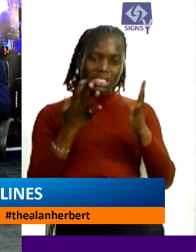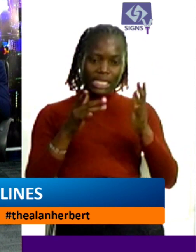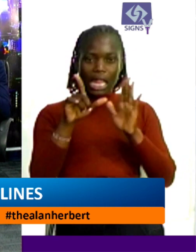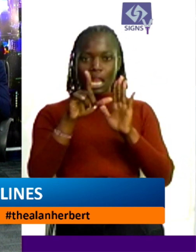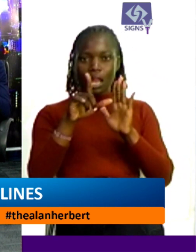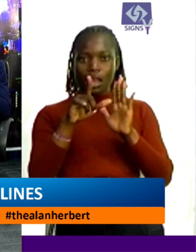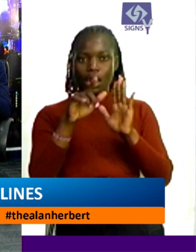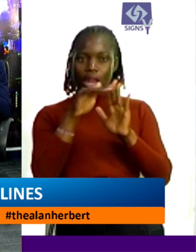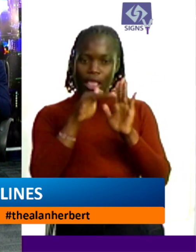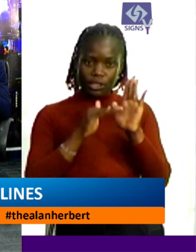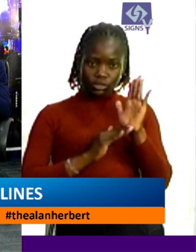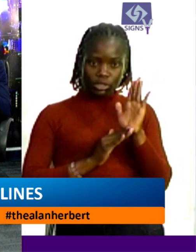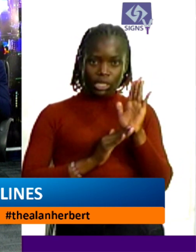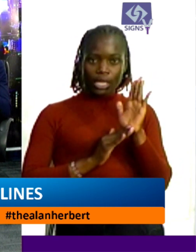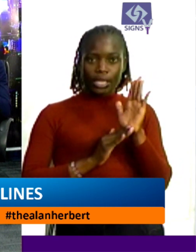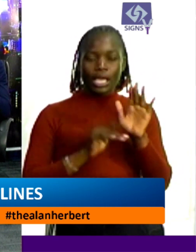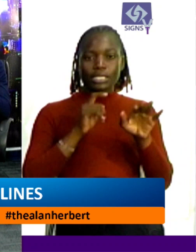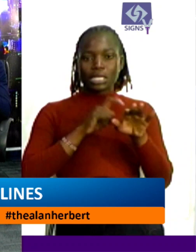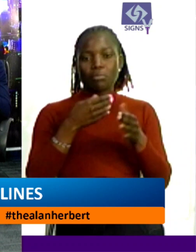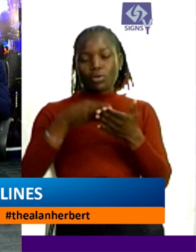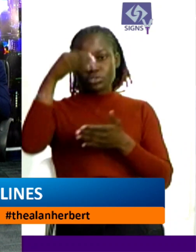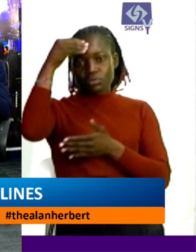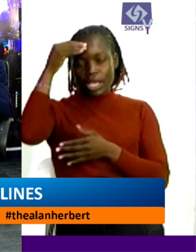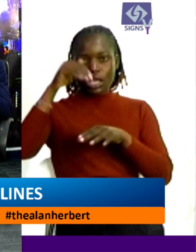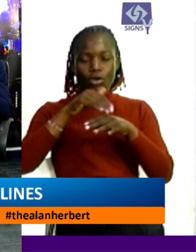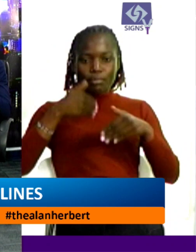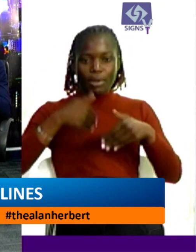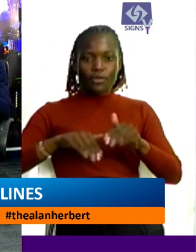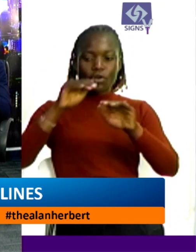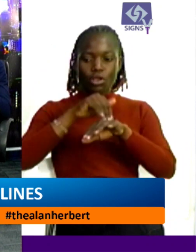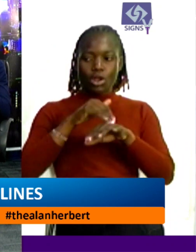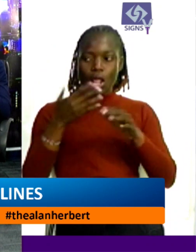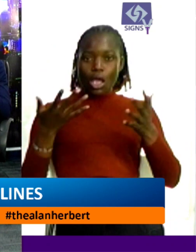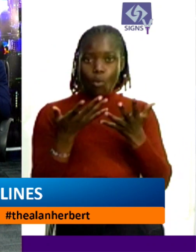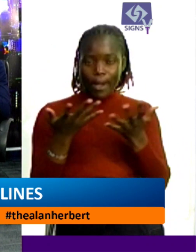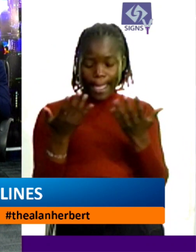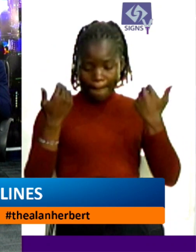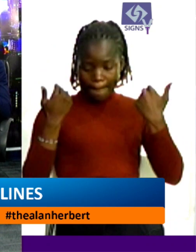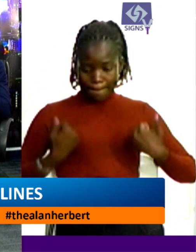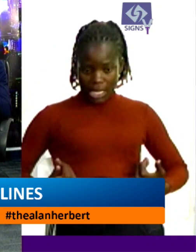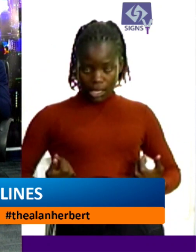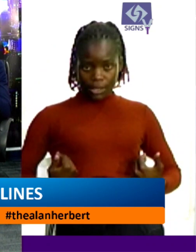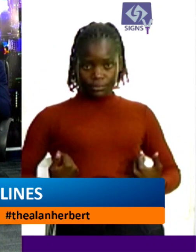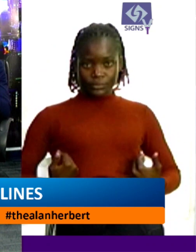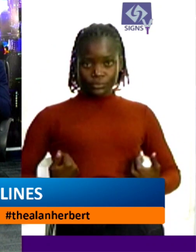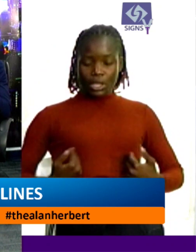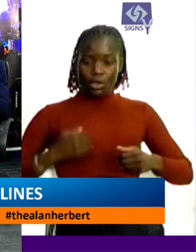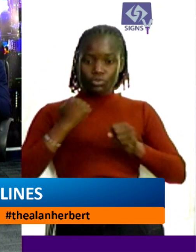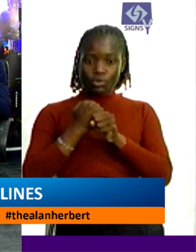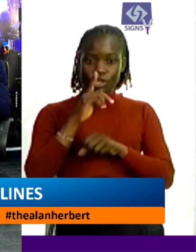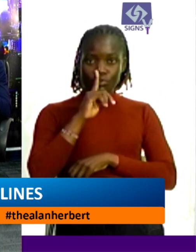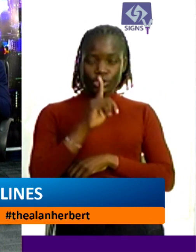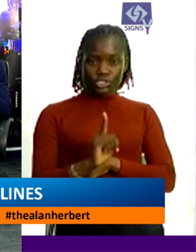working on my follow-on, where I was working to make